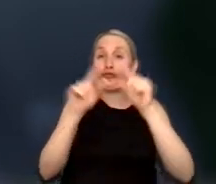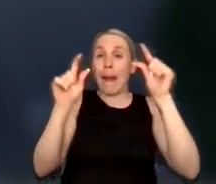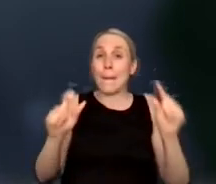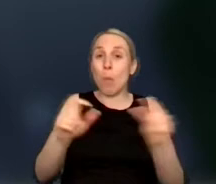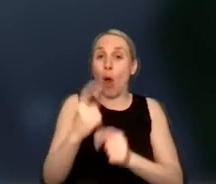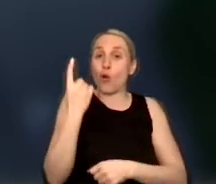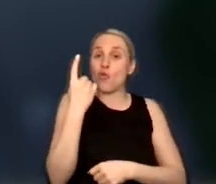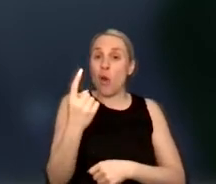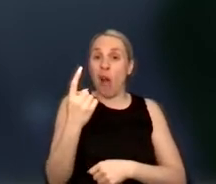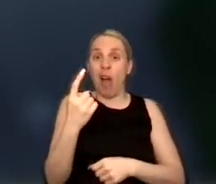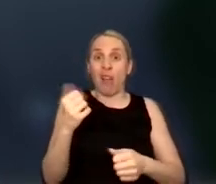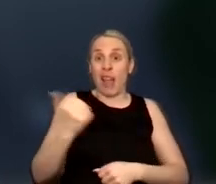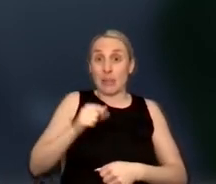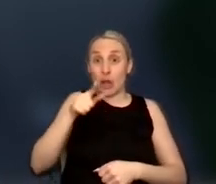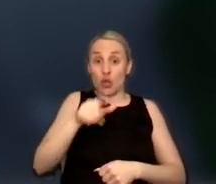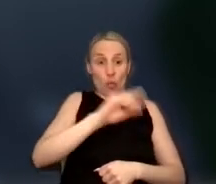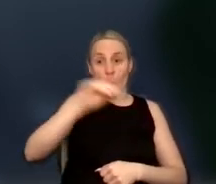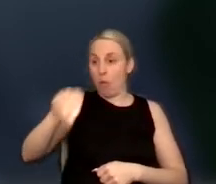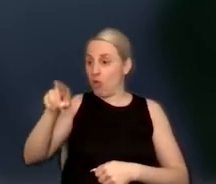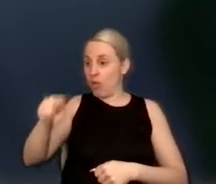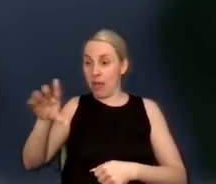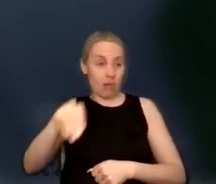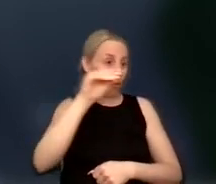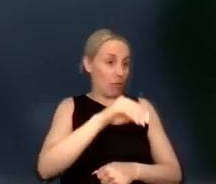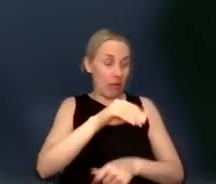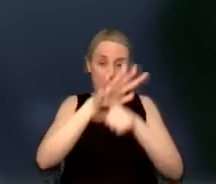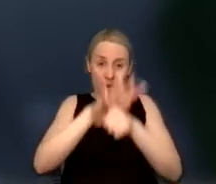something somewhere, but really the like categorization of your